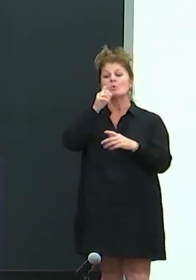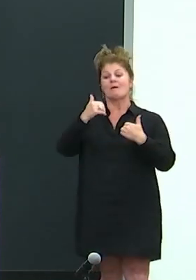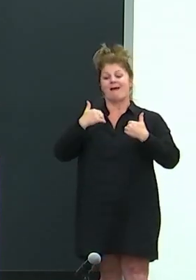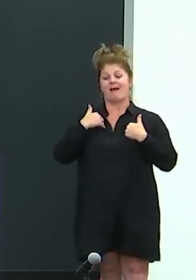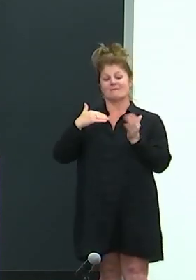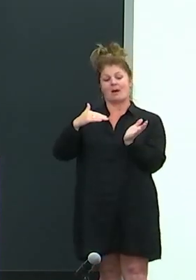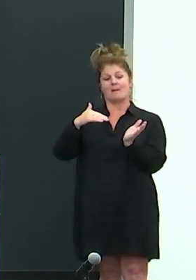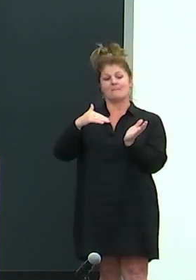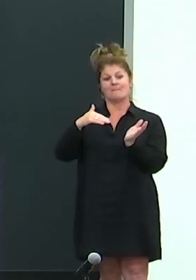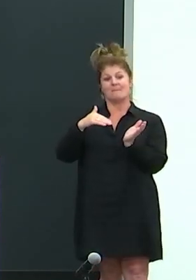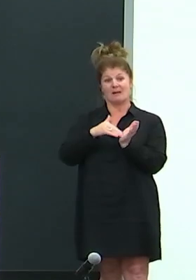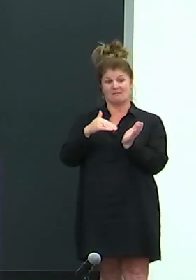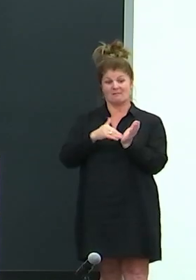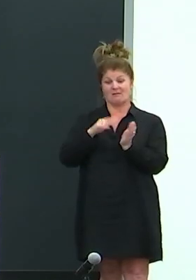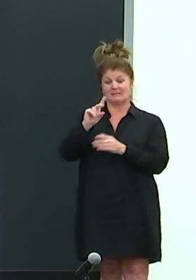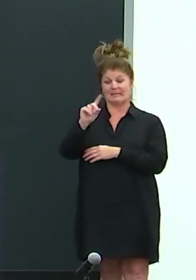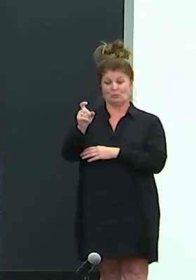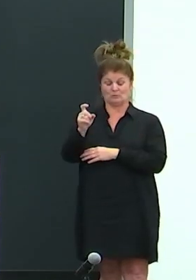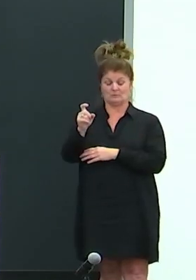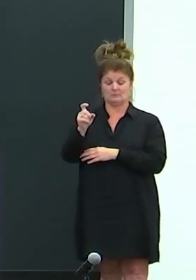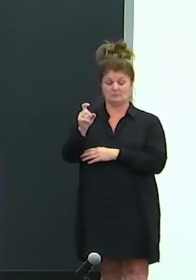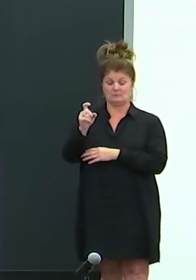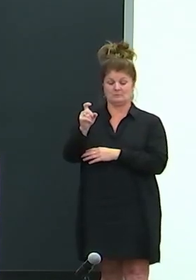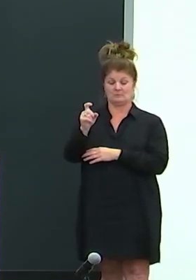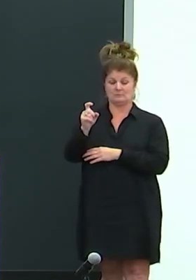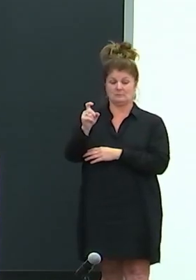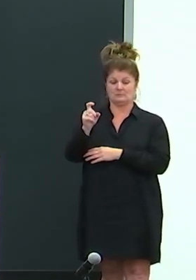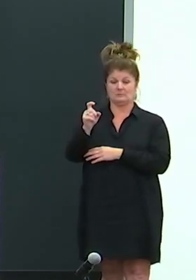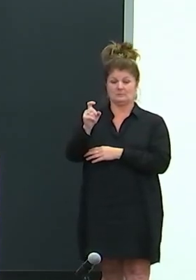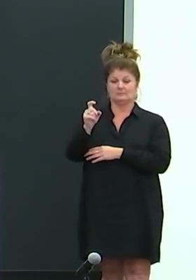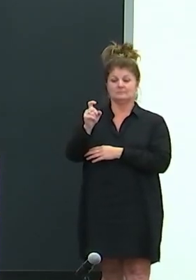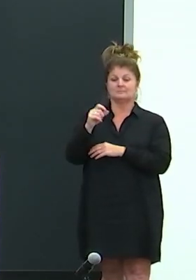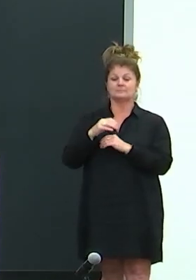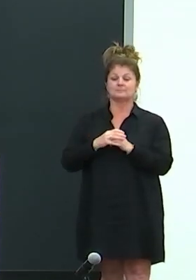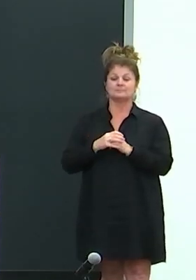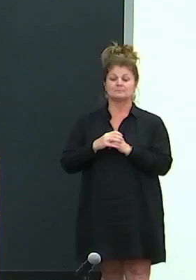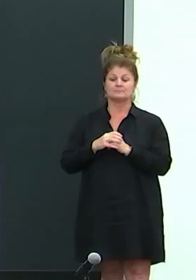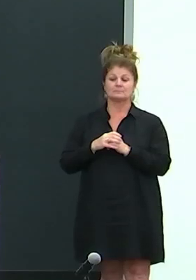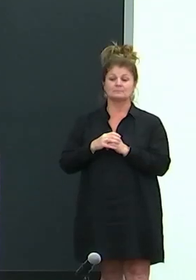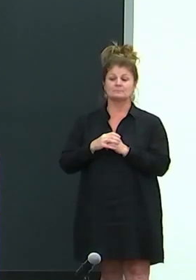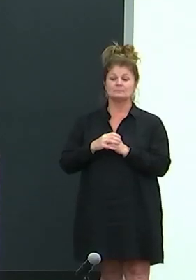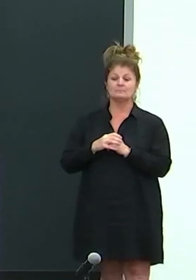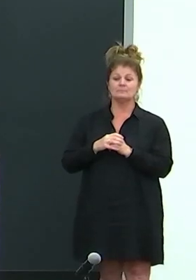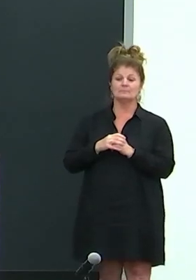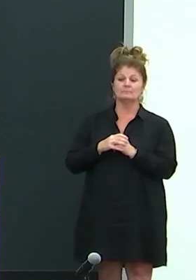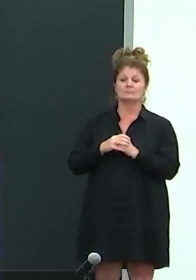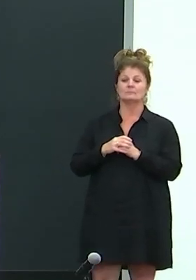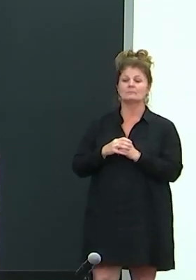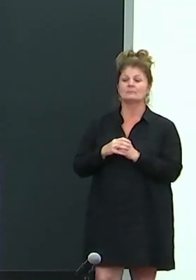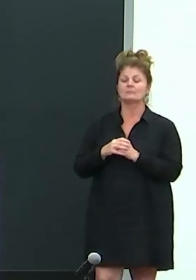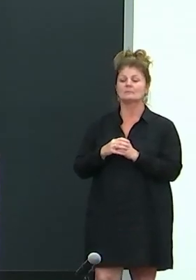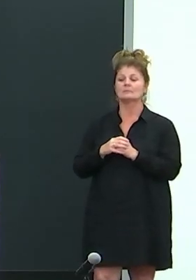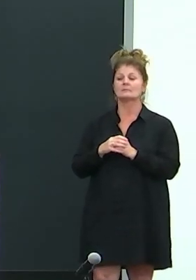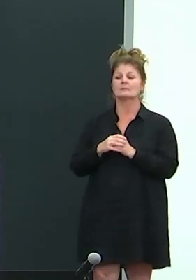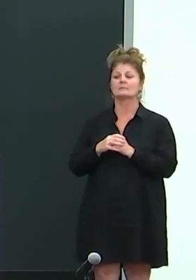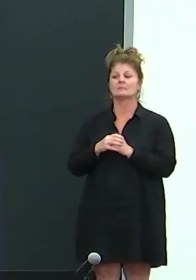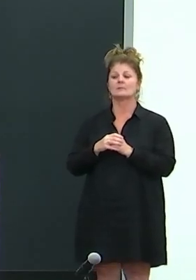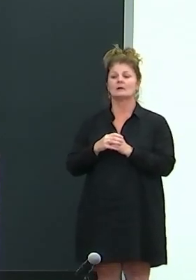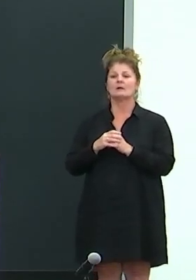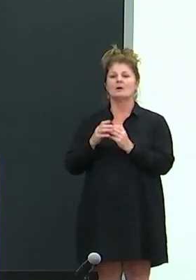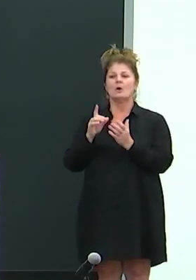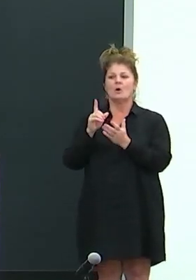medical diagnosis, a lot of the conditions that are under that diversity